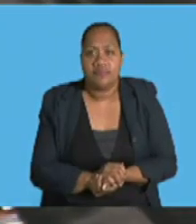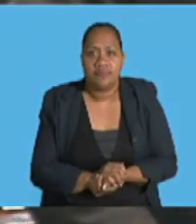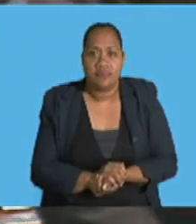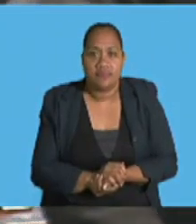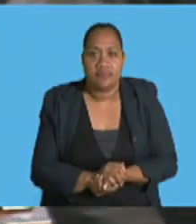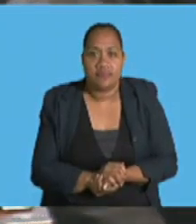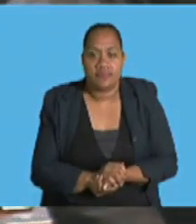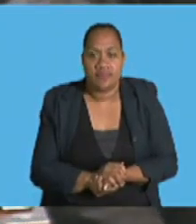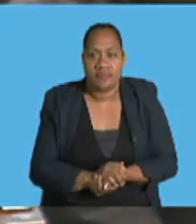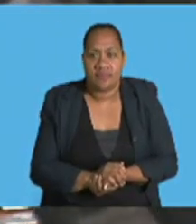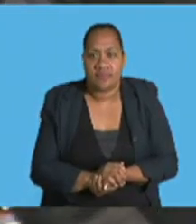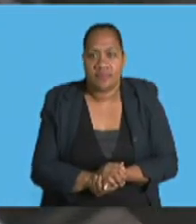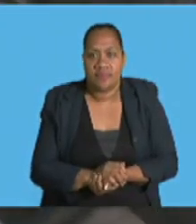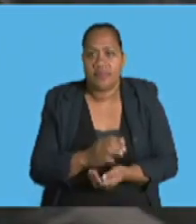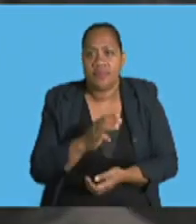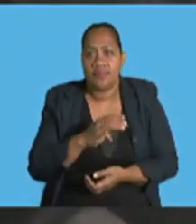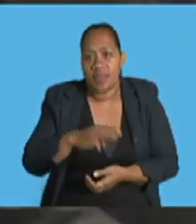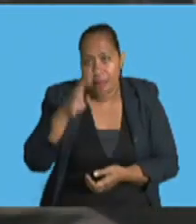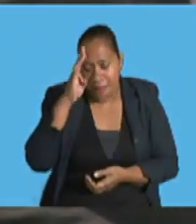Mr. Speaker, sir,